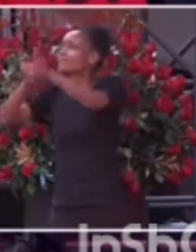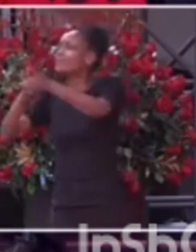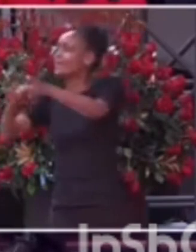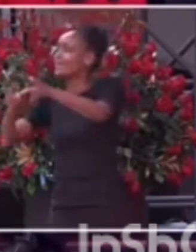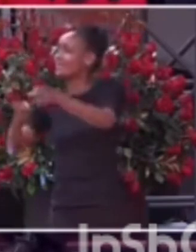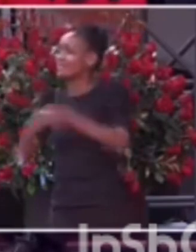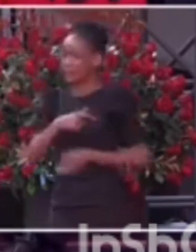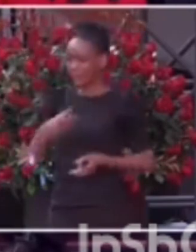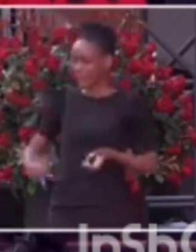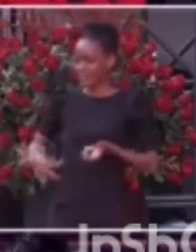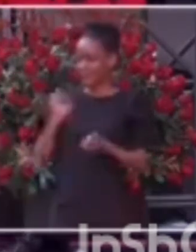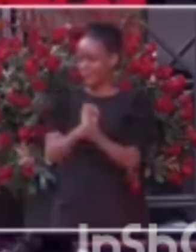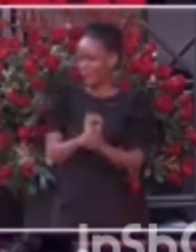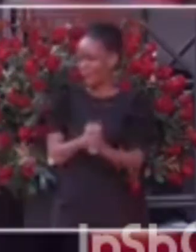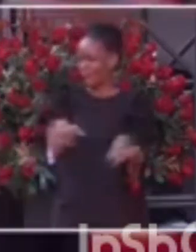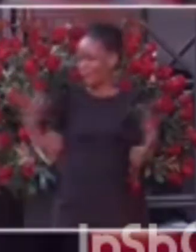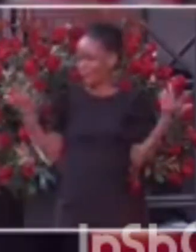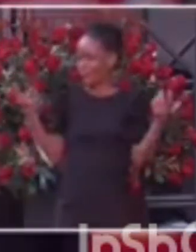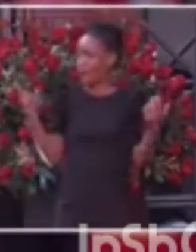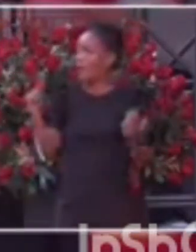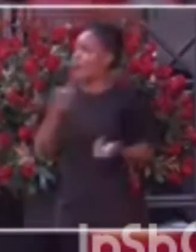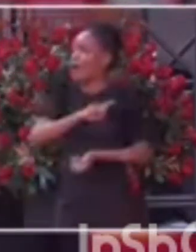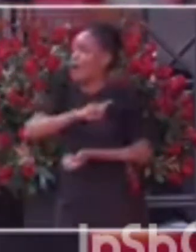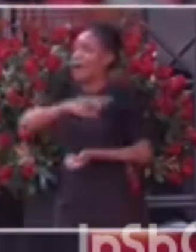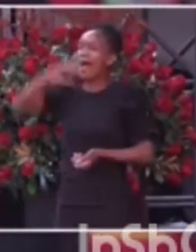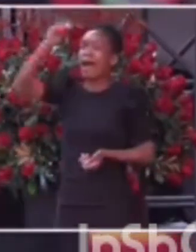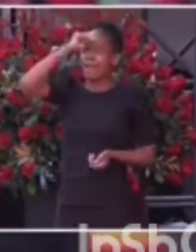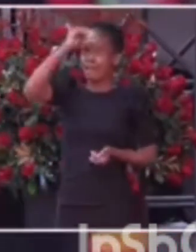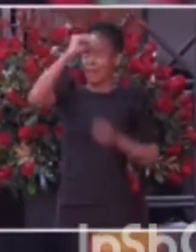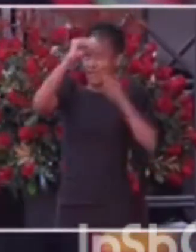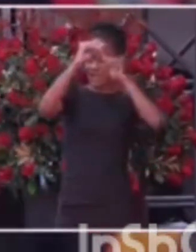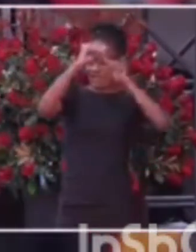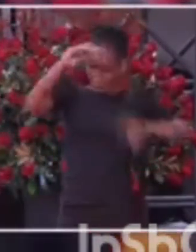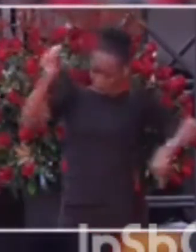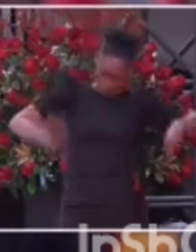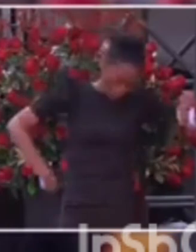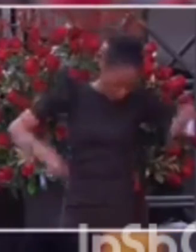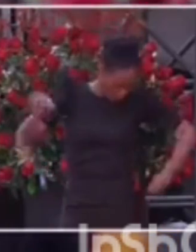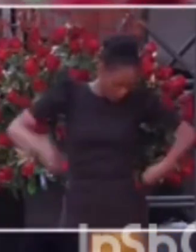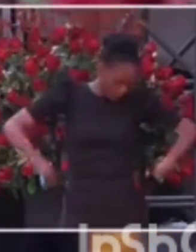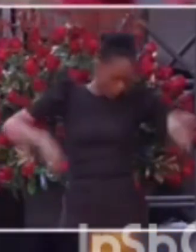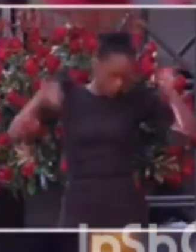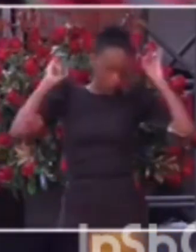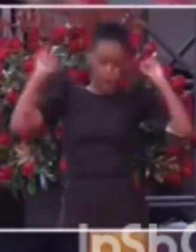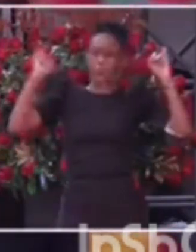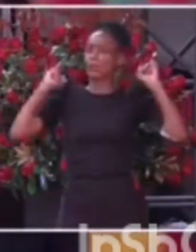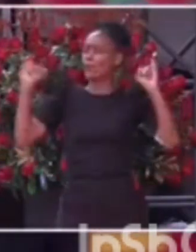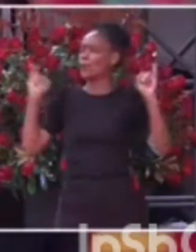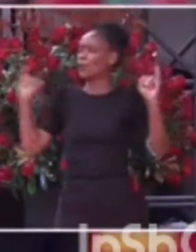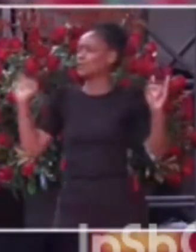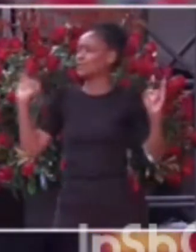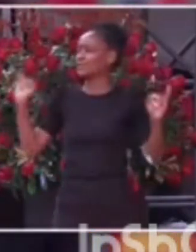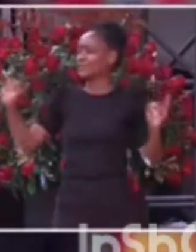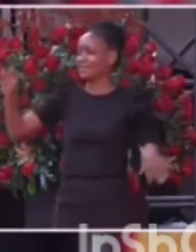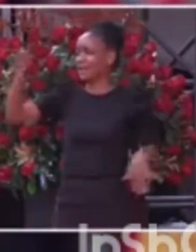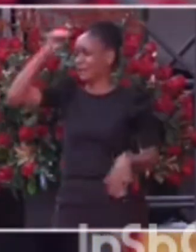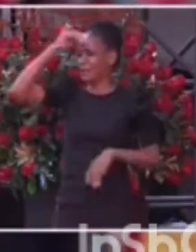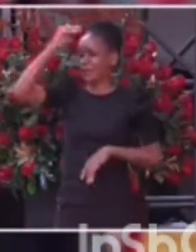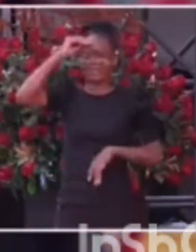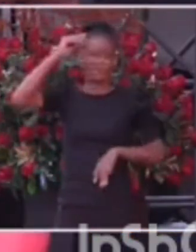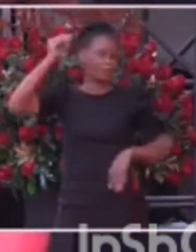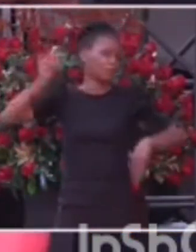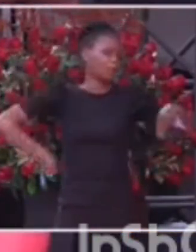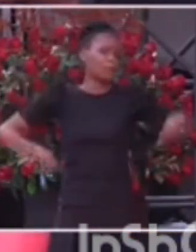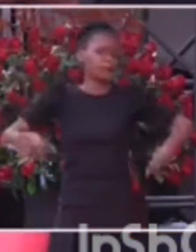It's because police are rotten to the core. It's because police are corrupt.